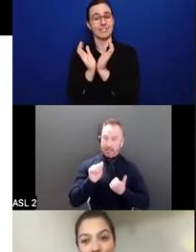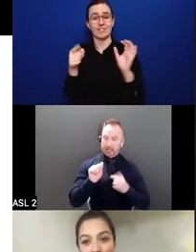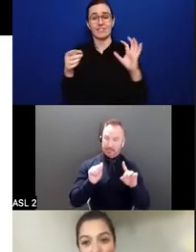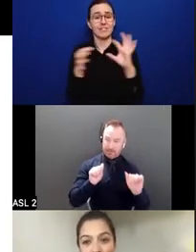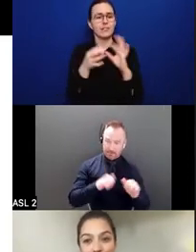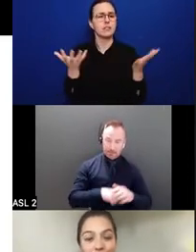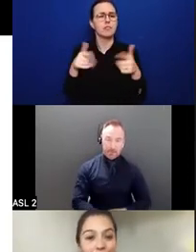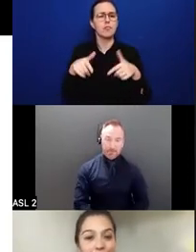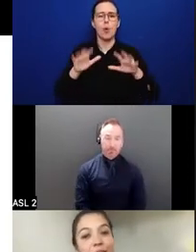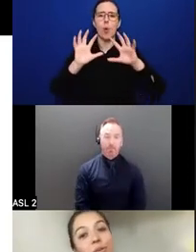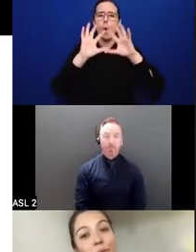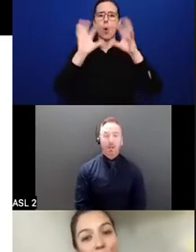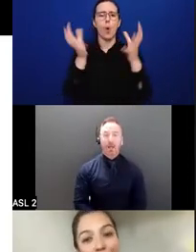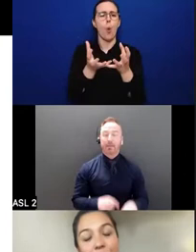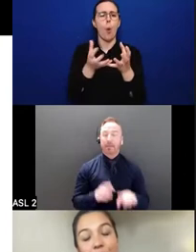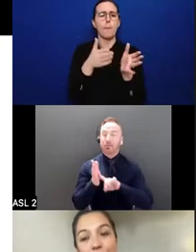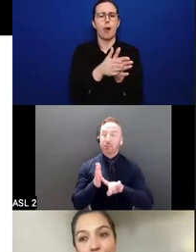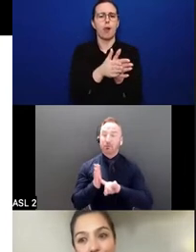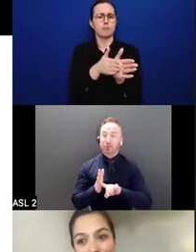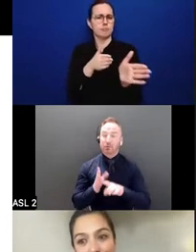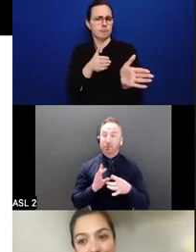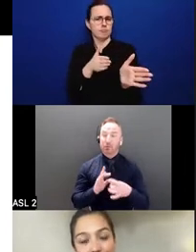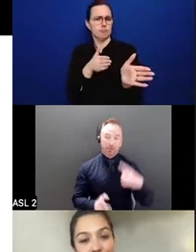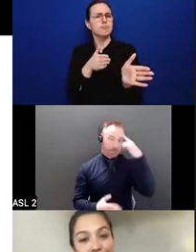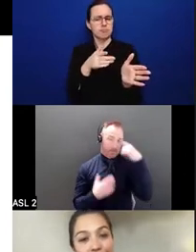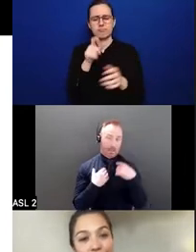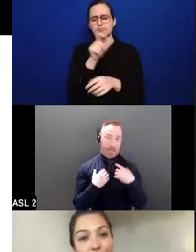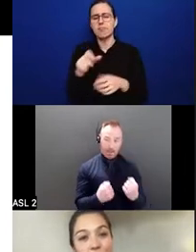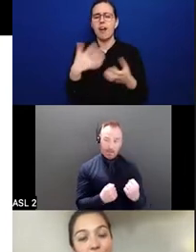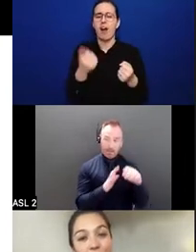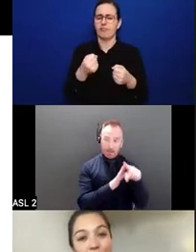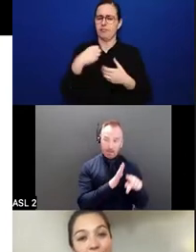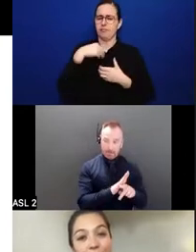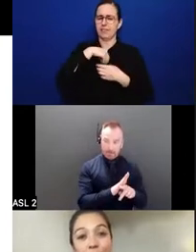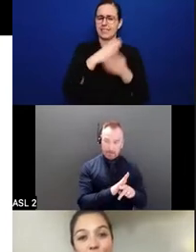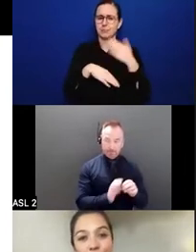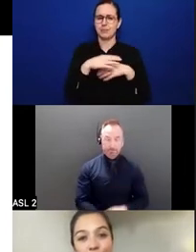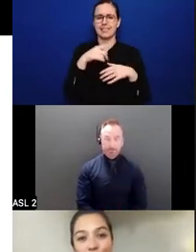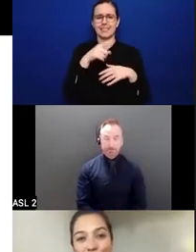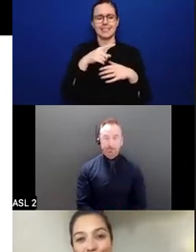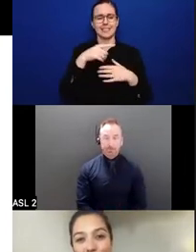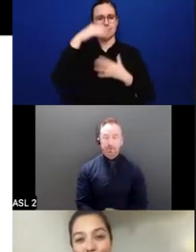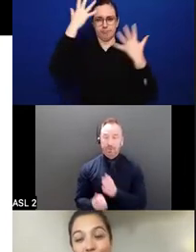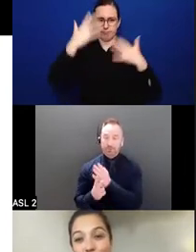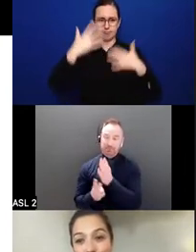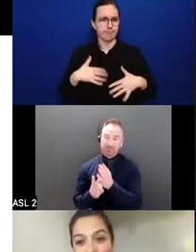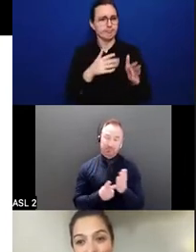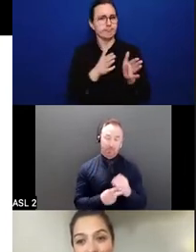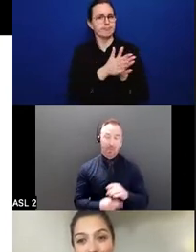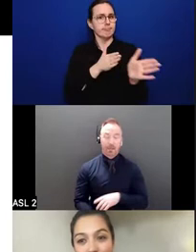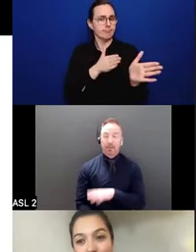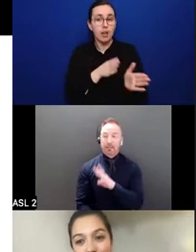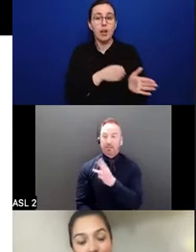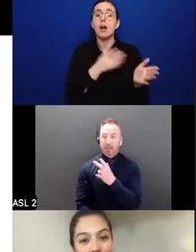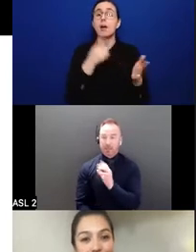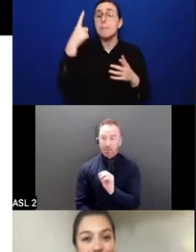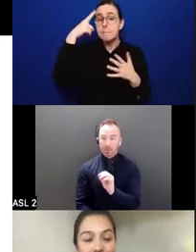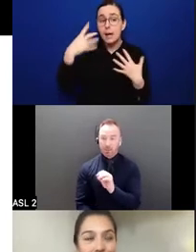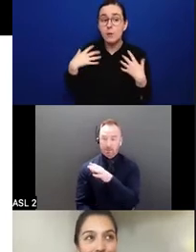research that we did around mental health policies. So the WHO UNICEF report